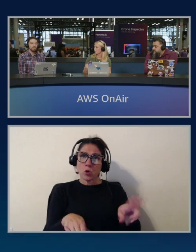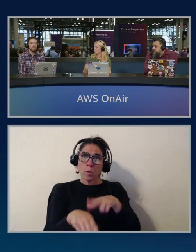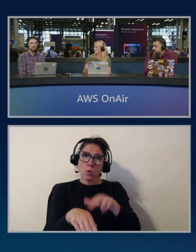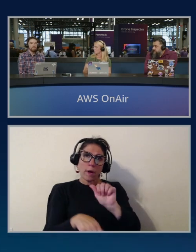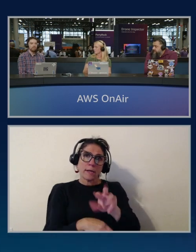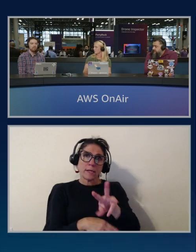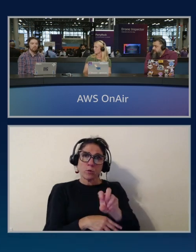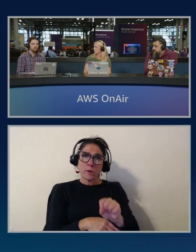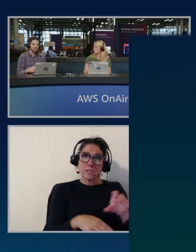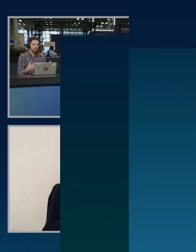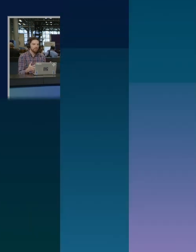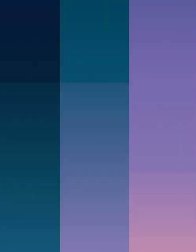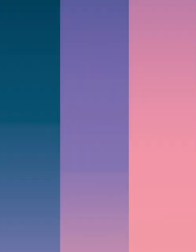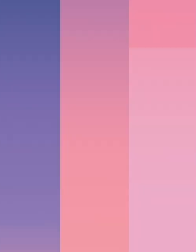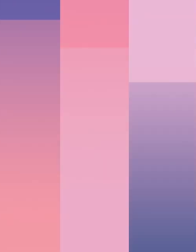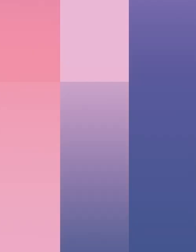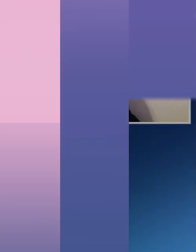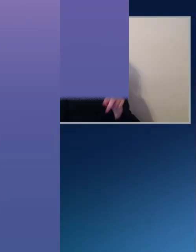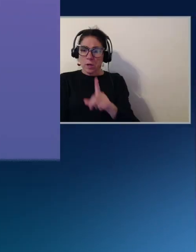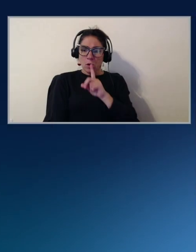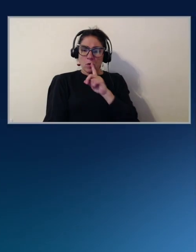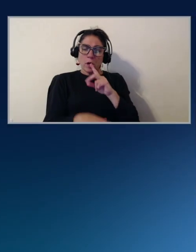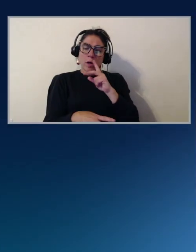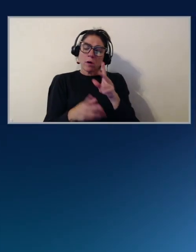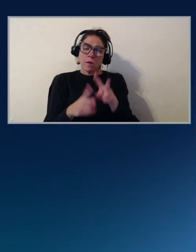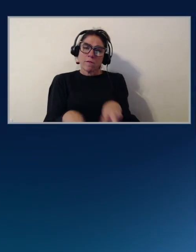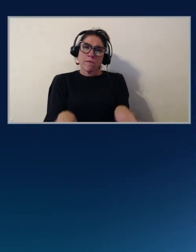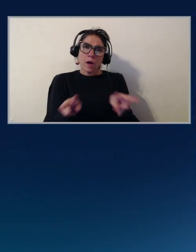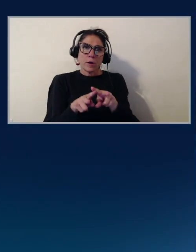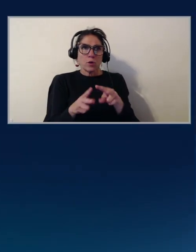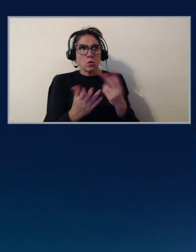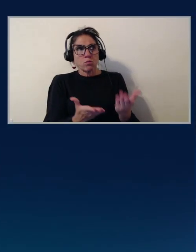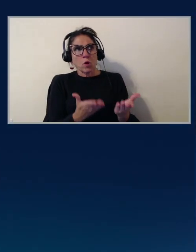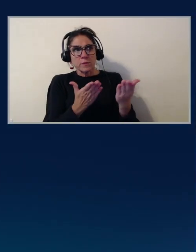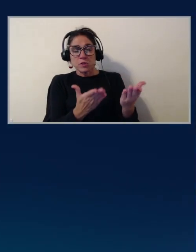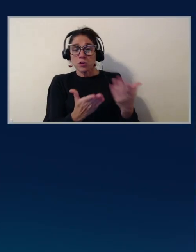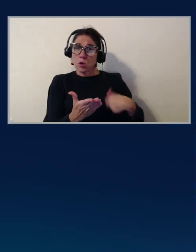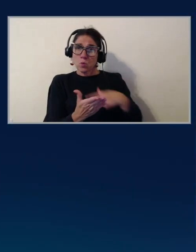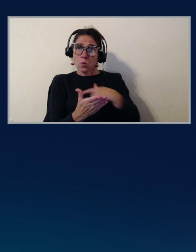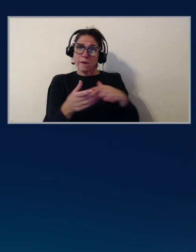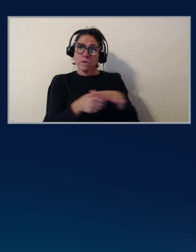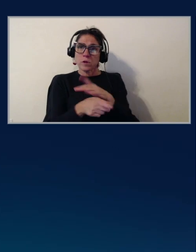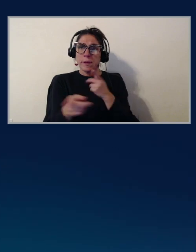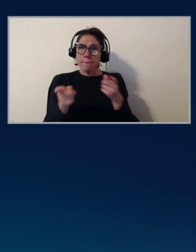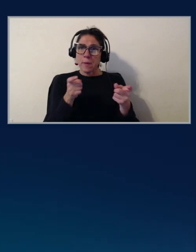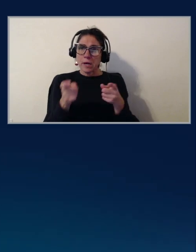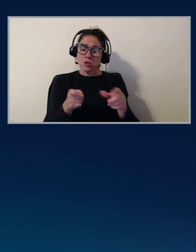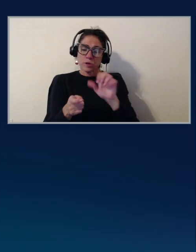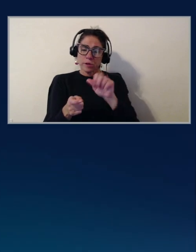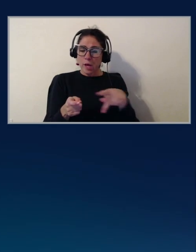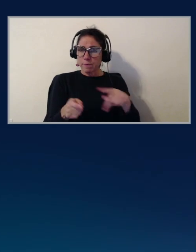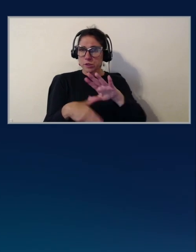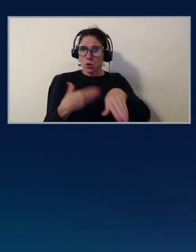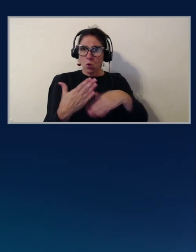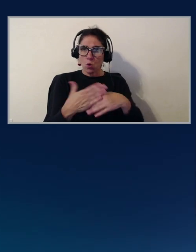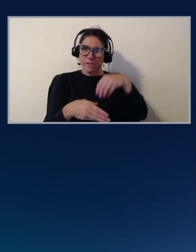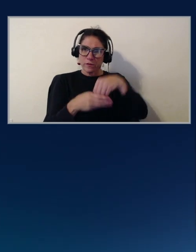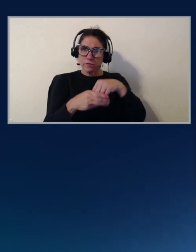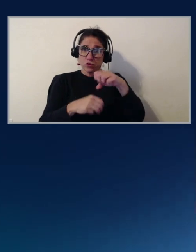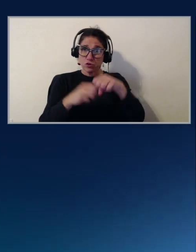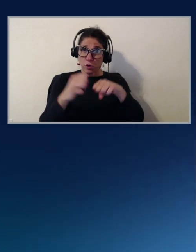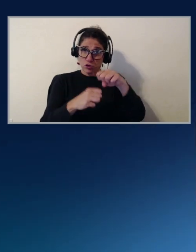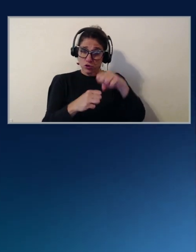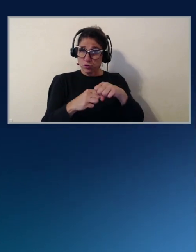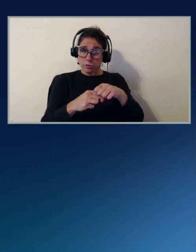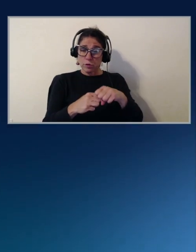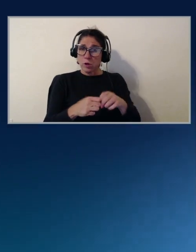So one of the real value propositions for App Studio is that we fully manage these applications and all the infrastructure to run them. Okay. So